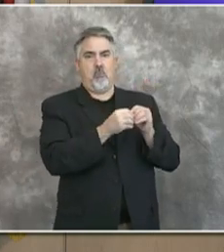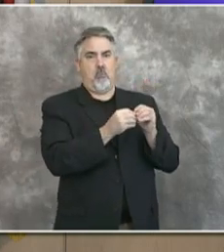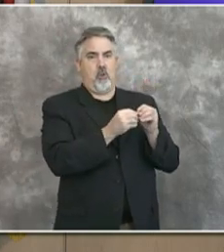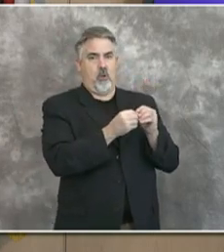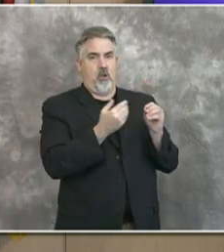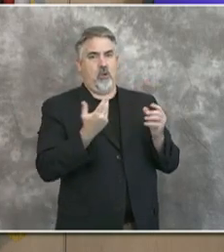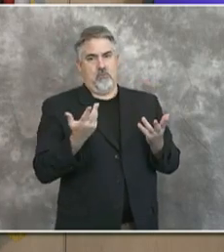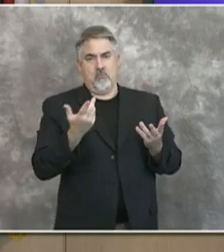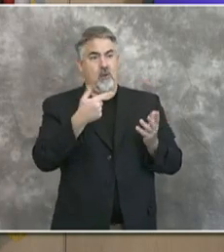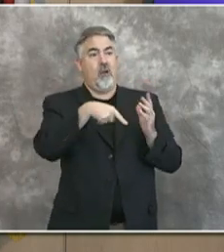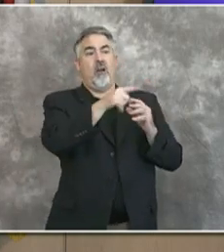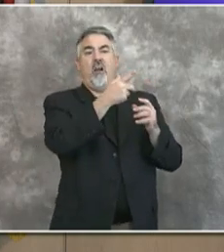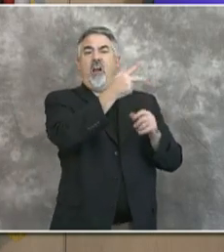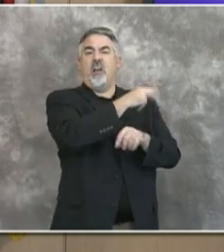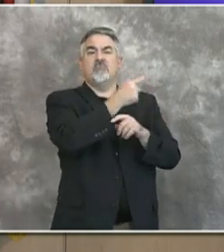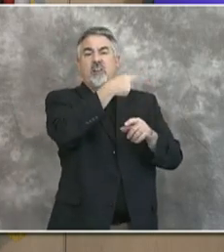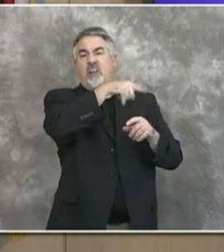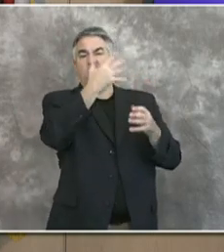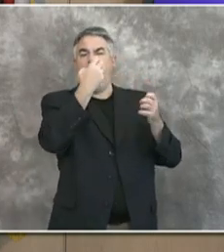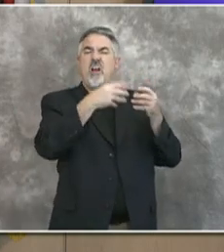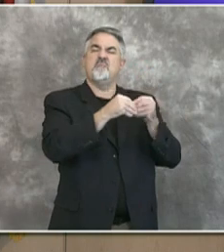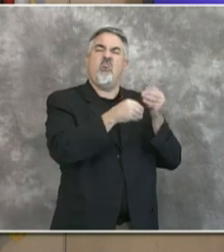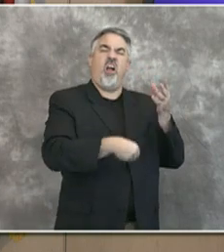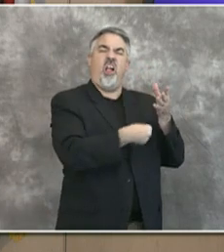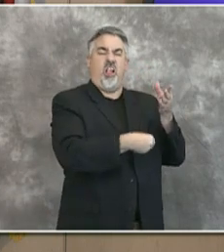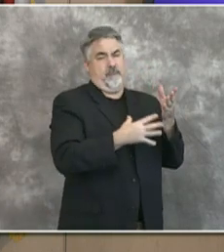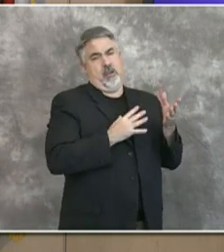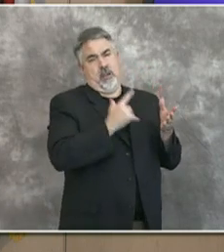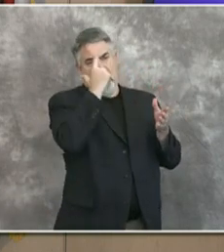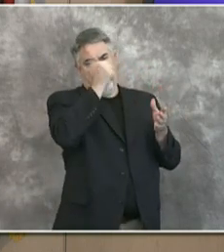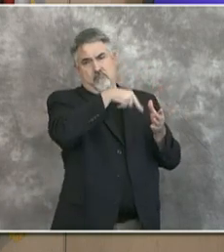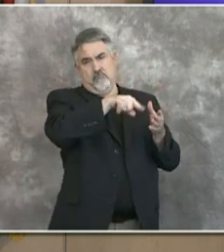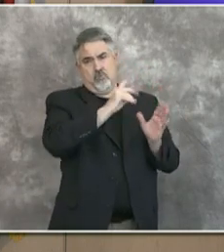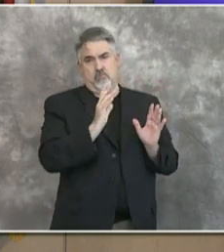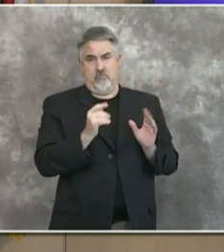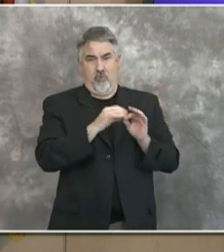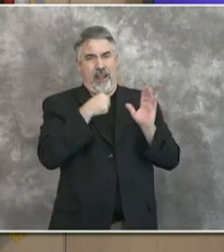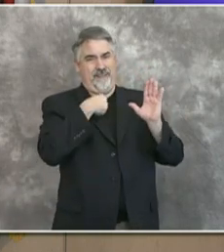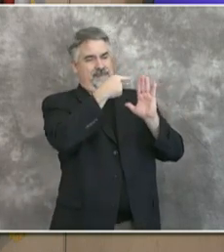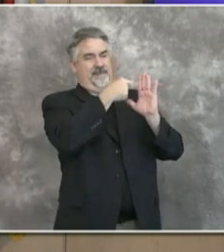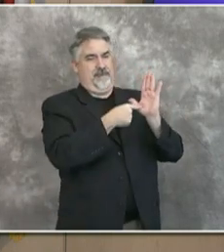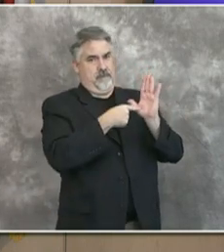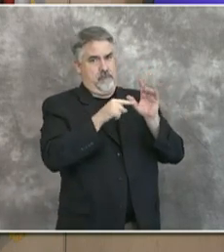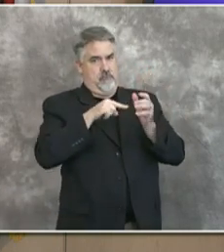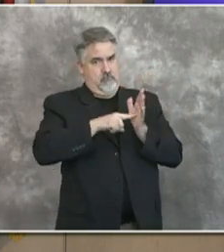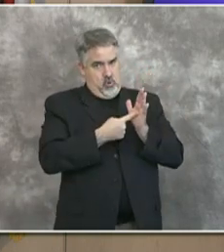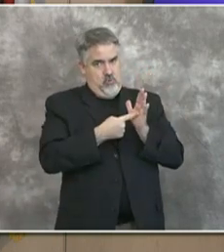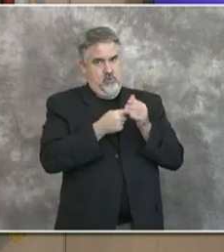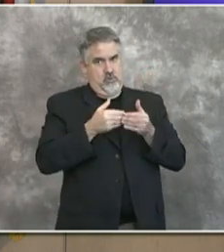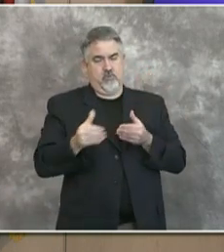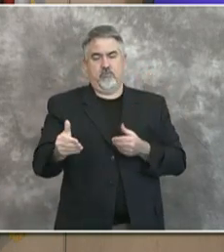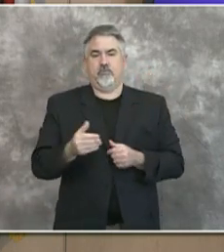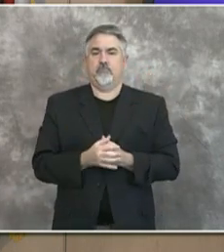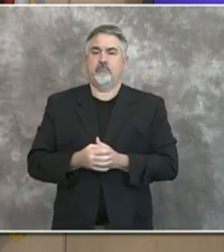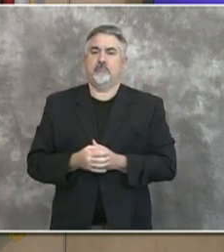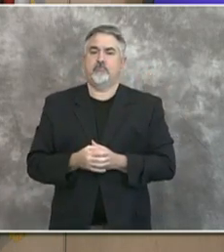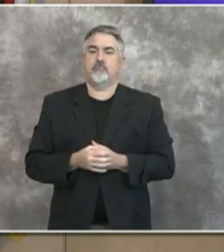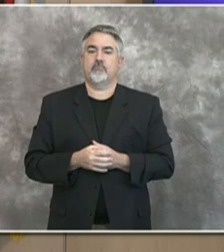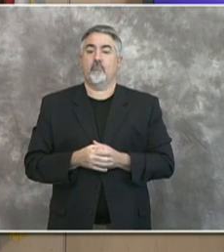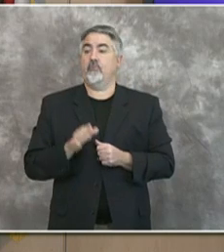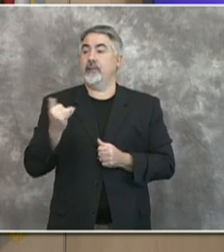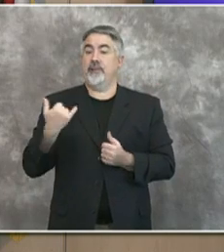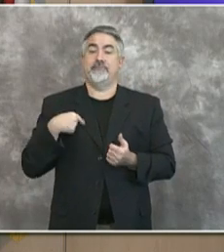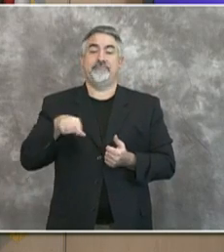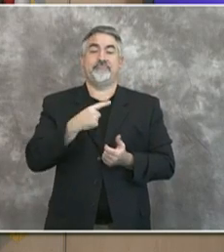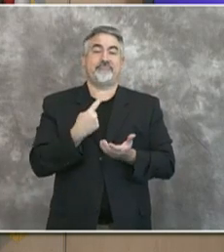time. We've talked with all of the hospitals in San Diego County, and not a single one of them said that guidelines are a limiting factor.